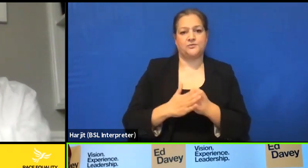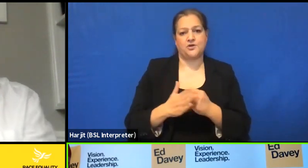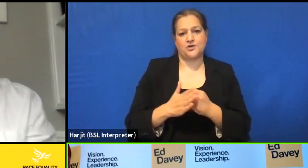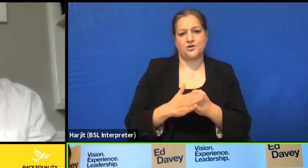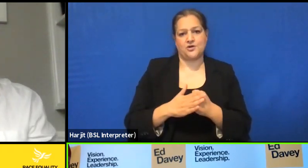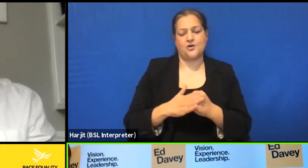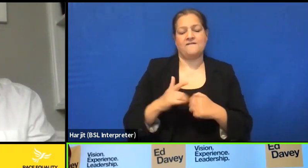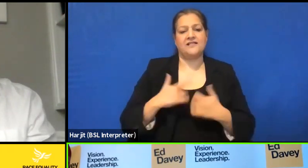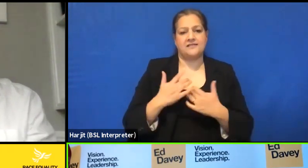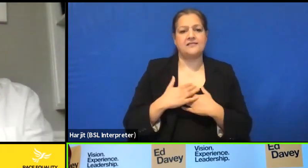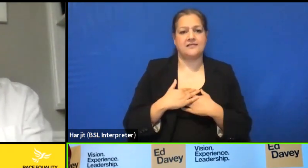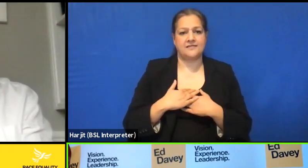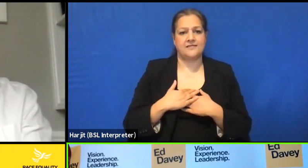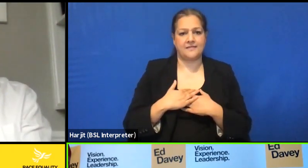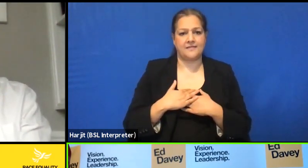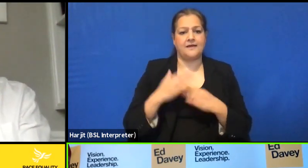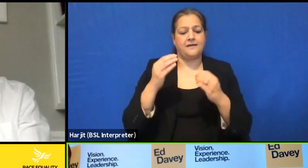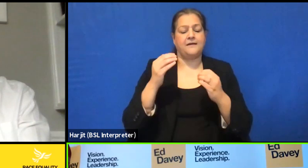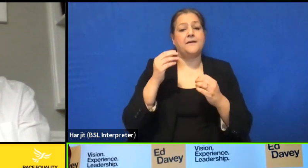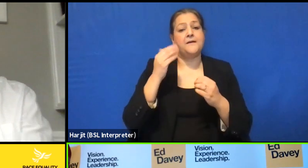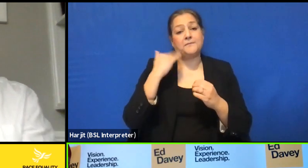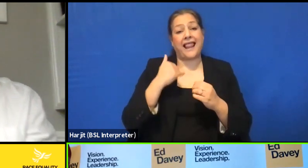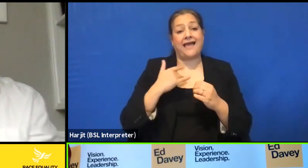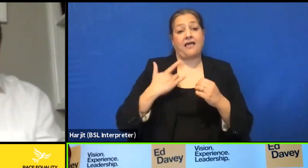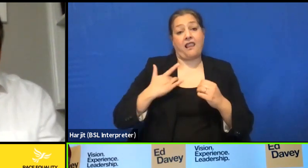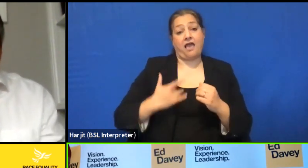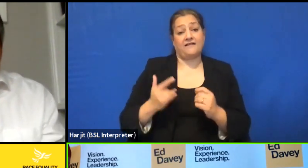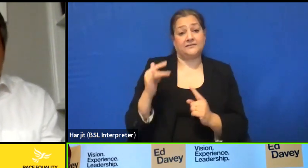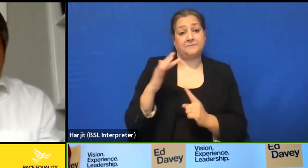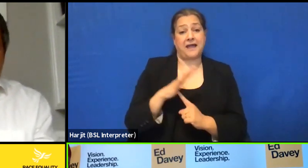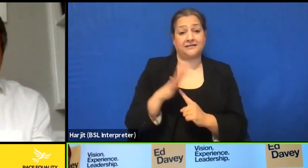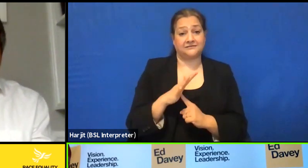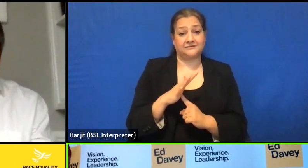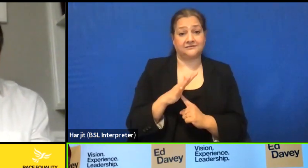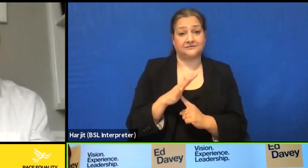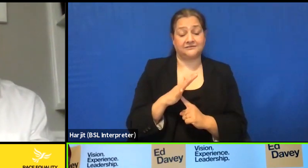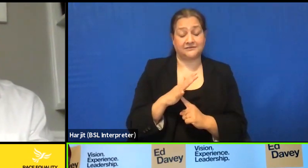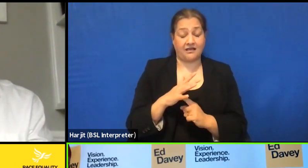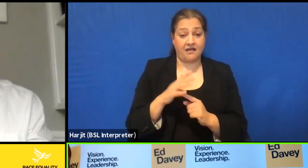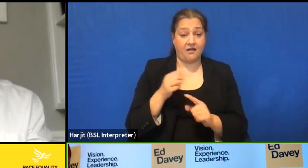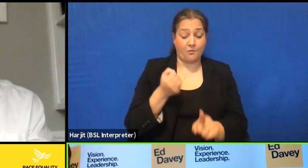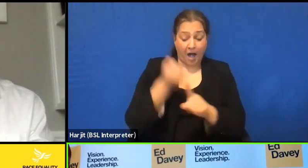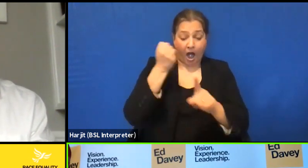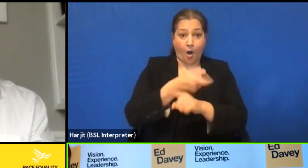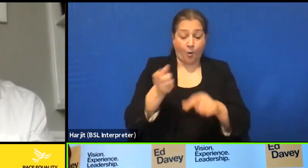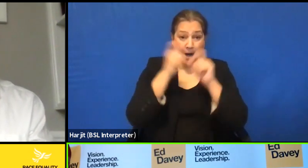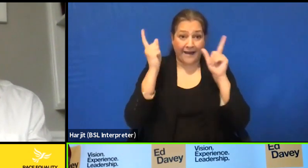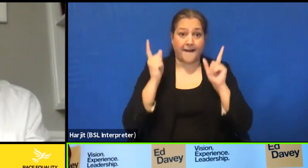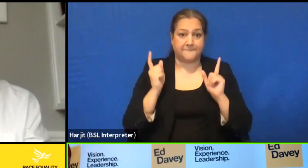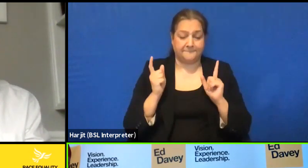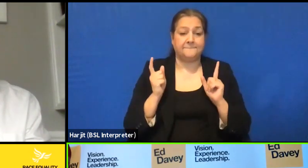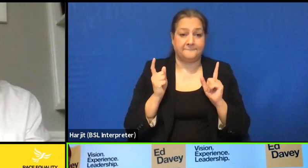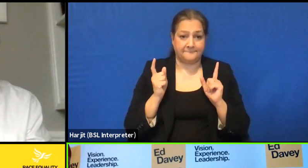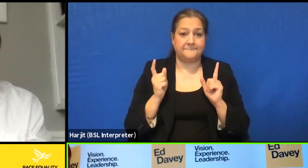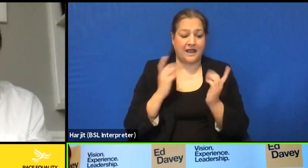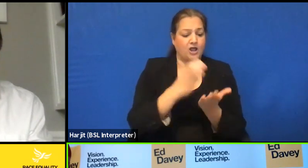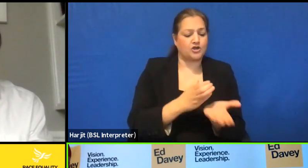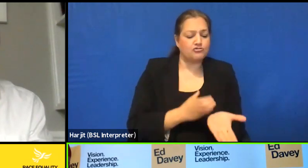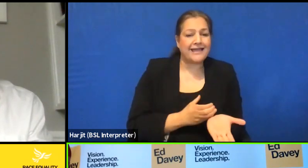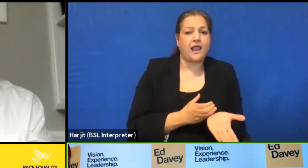Lives Matter protest is a huge wake-up call. And while we need to do curriculum and statues and so on, we need to